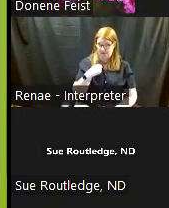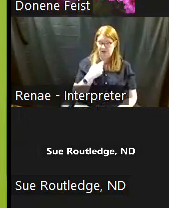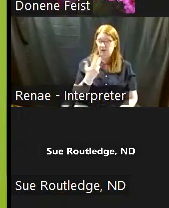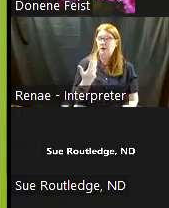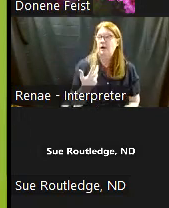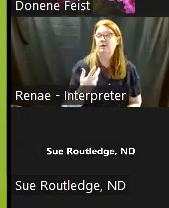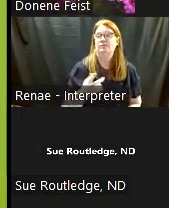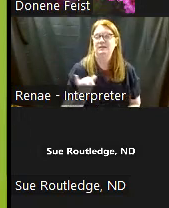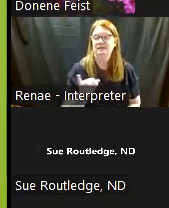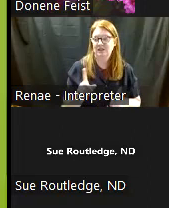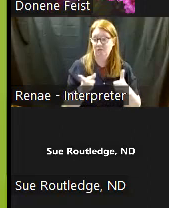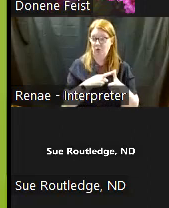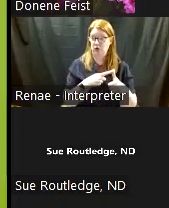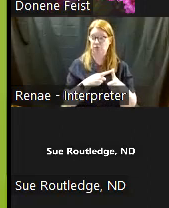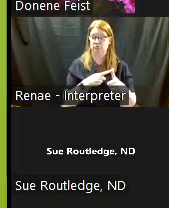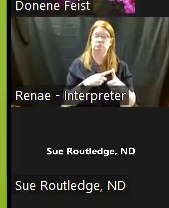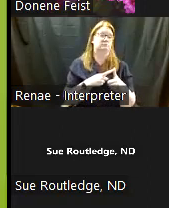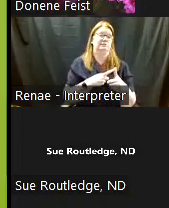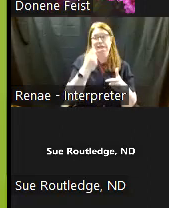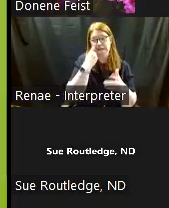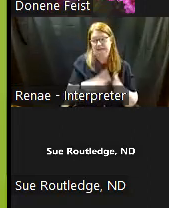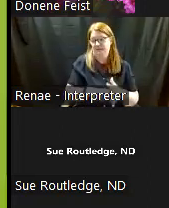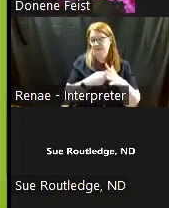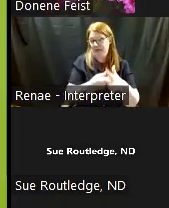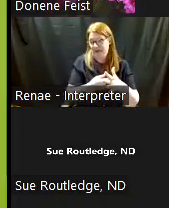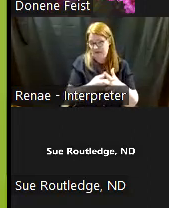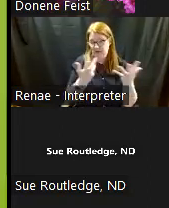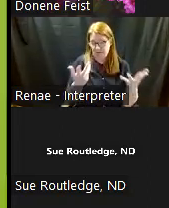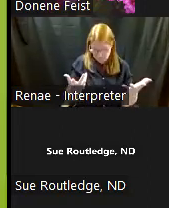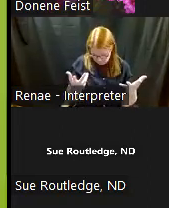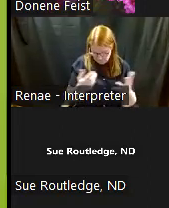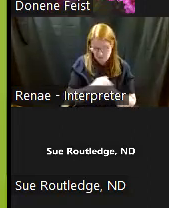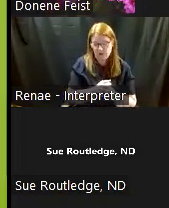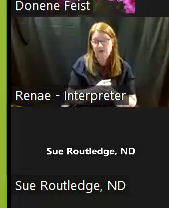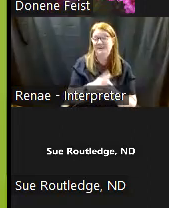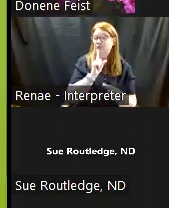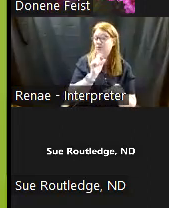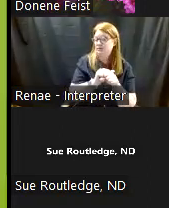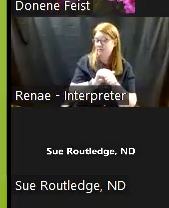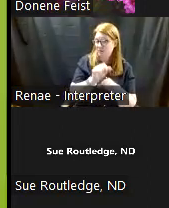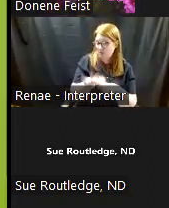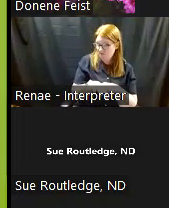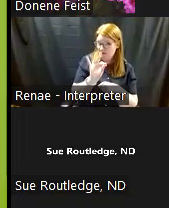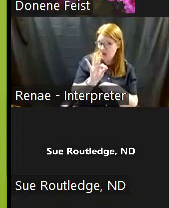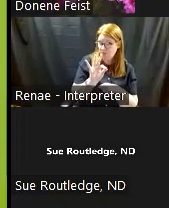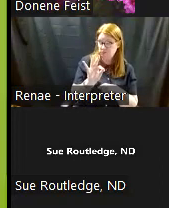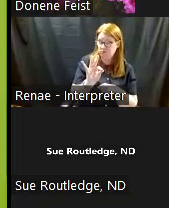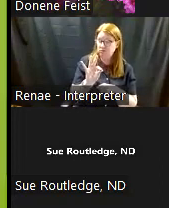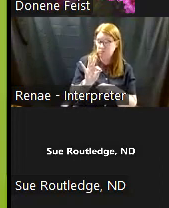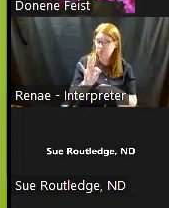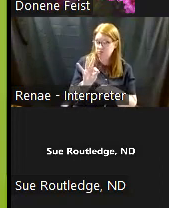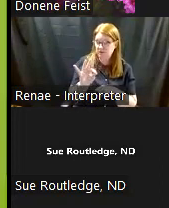like the first step, like this is just the beginning. We're confirming that, you know, there is a difference in the way the sound is being